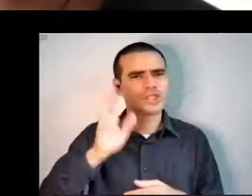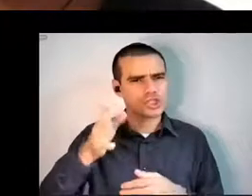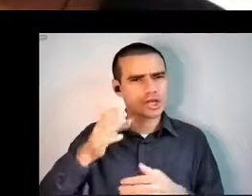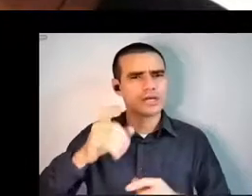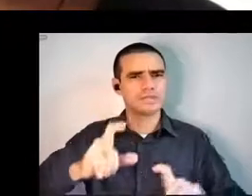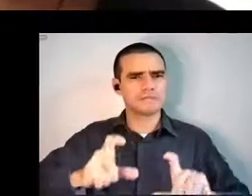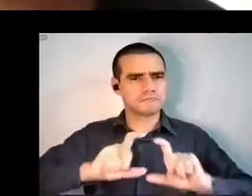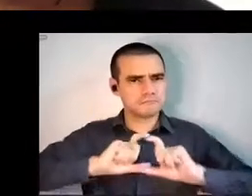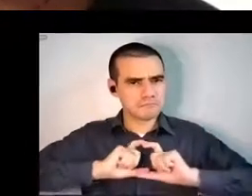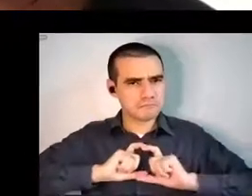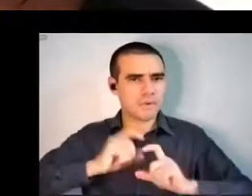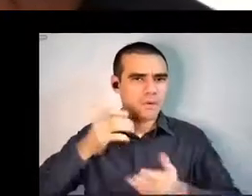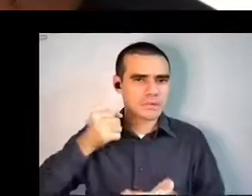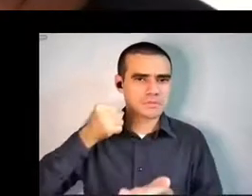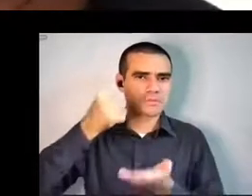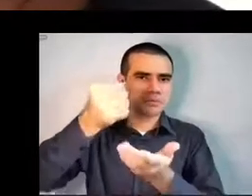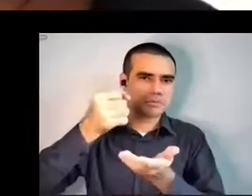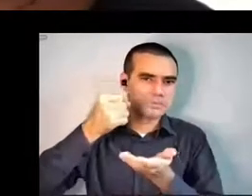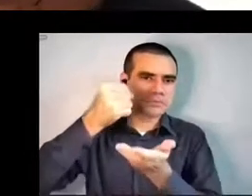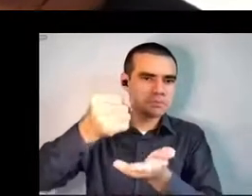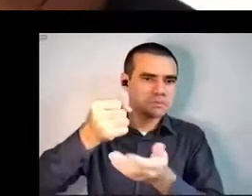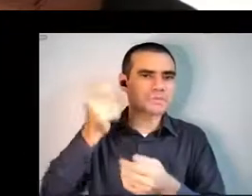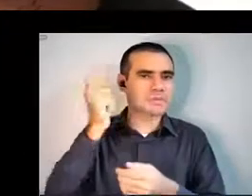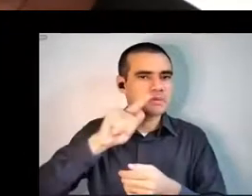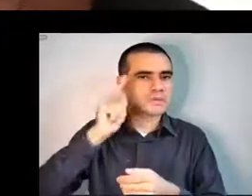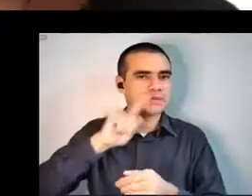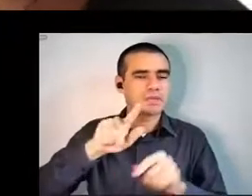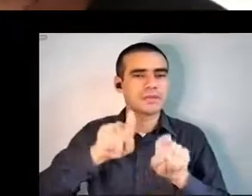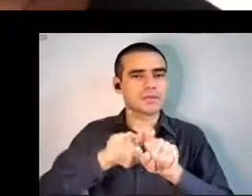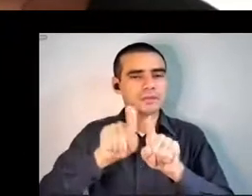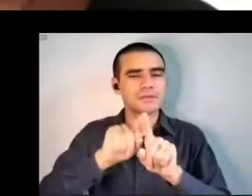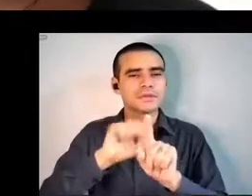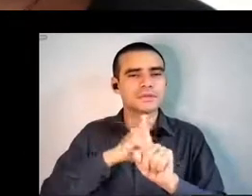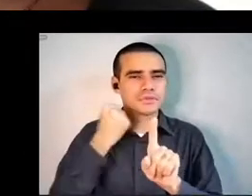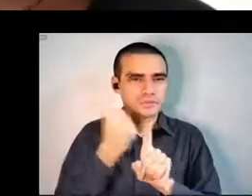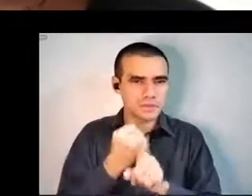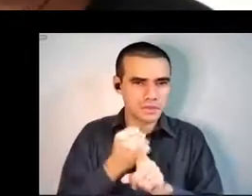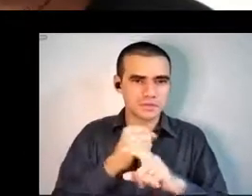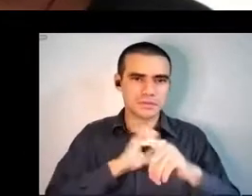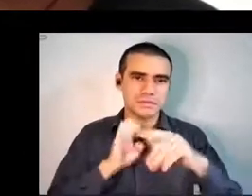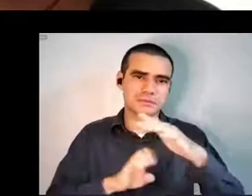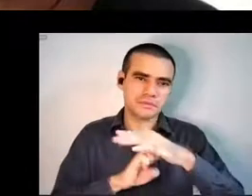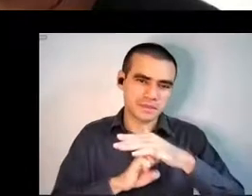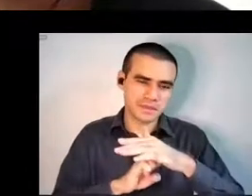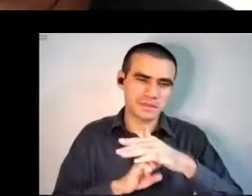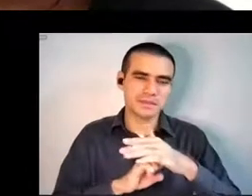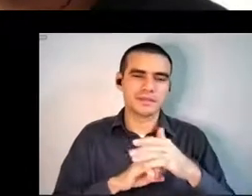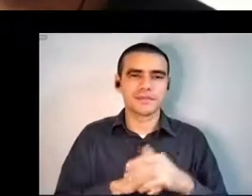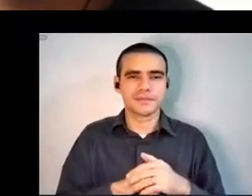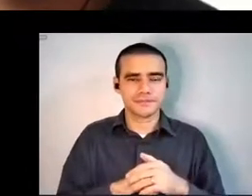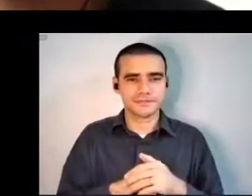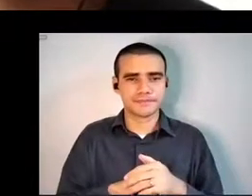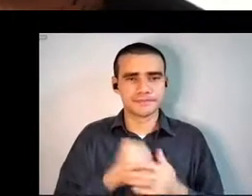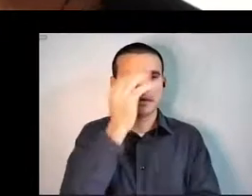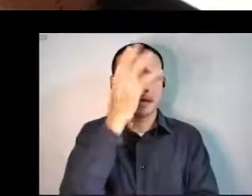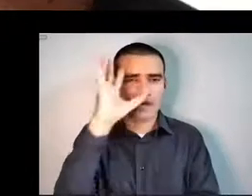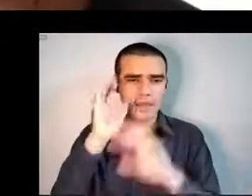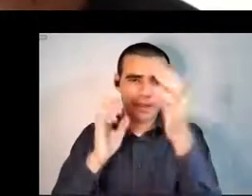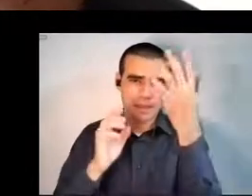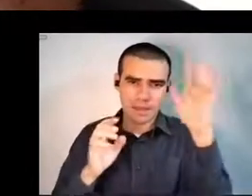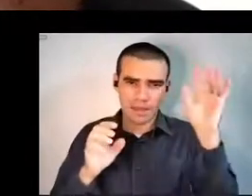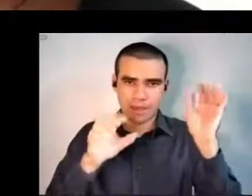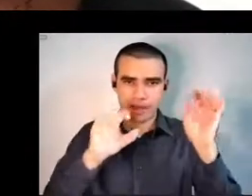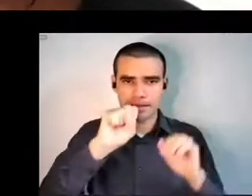received many international and national awards, and he is the associates of the biophilic